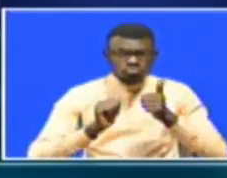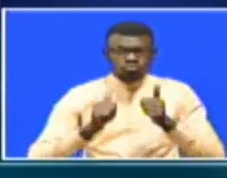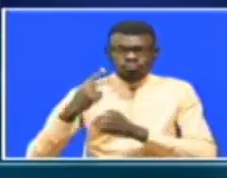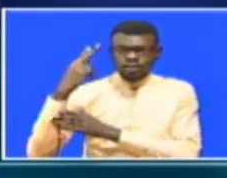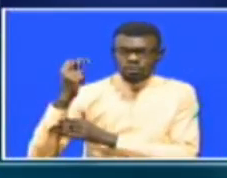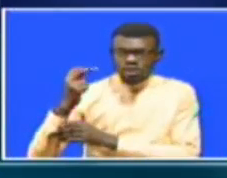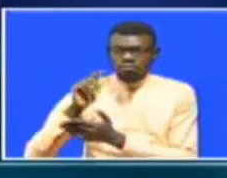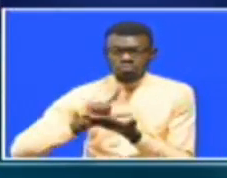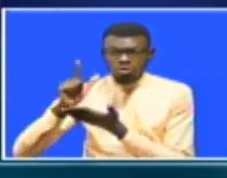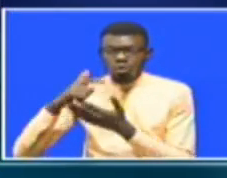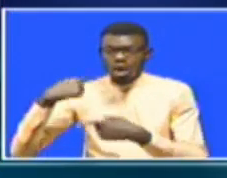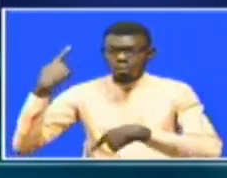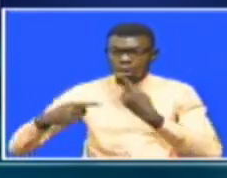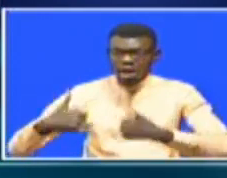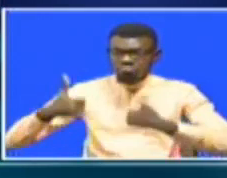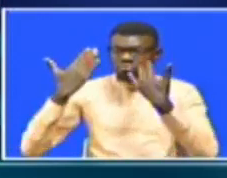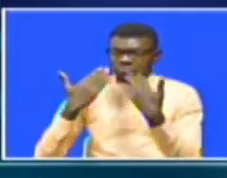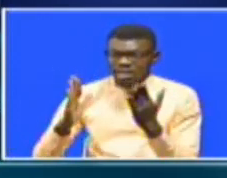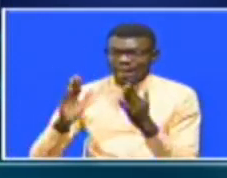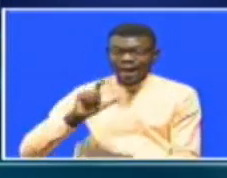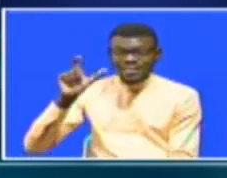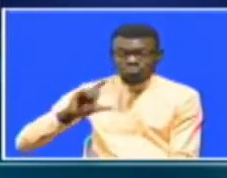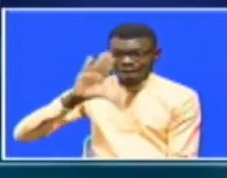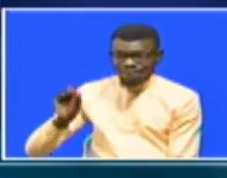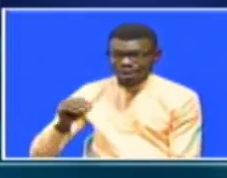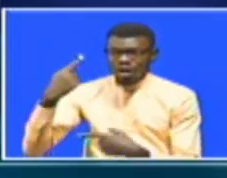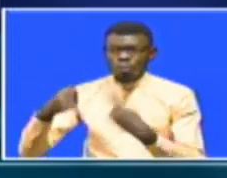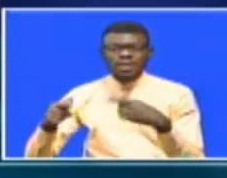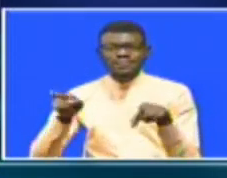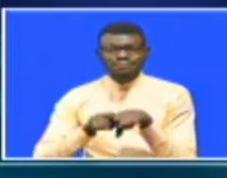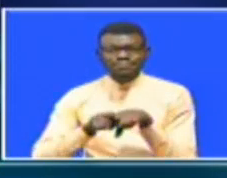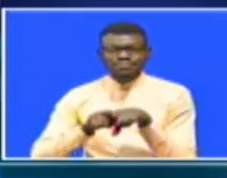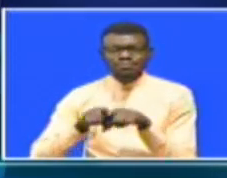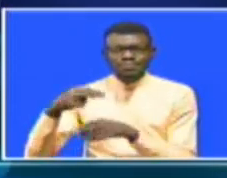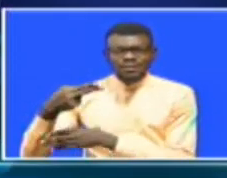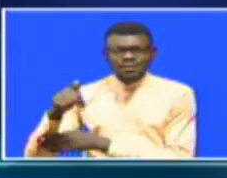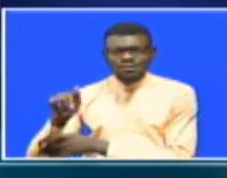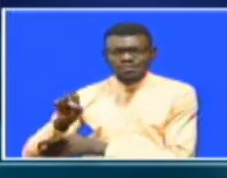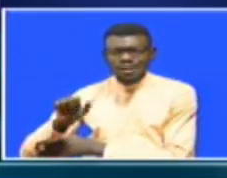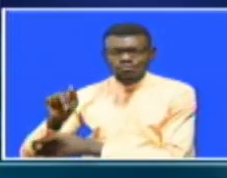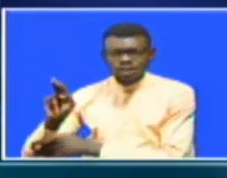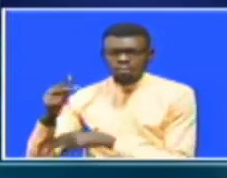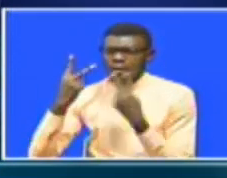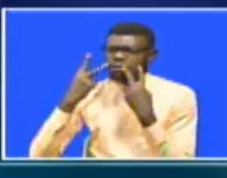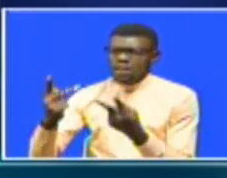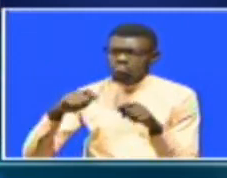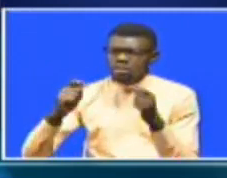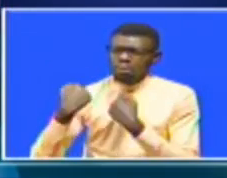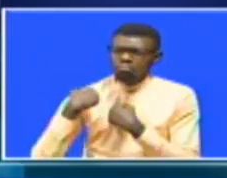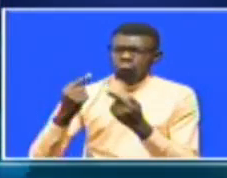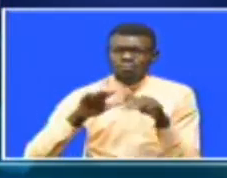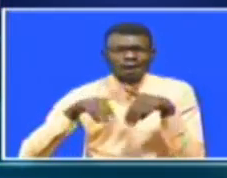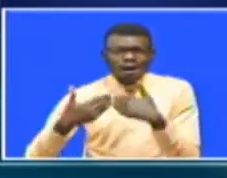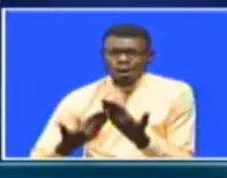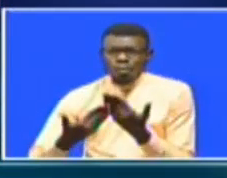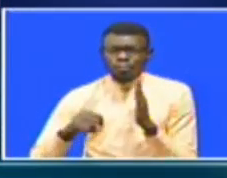local titles and 10 regional titles. Tonight, Hassan Juma revisits their journey and rebirth with their rebrand following